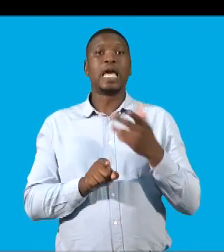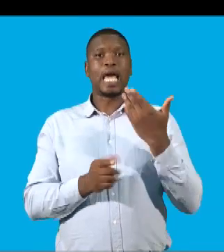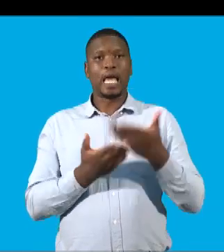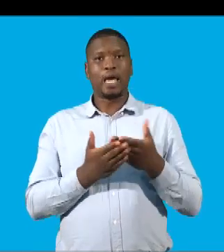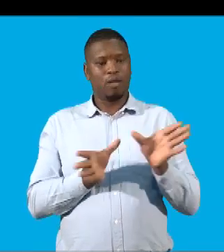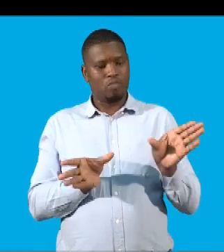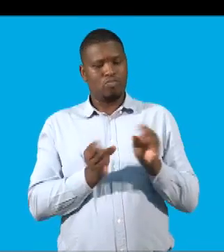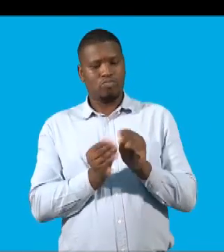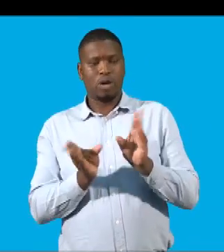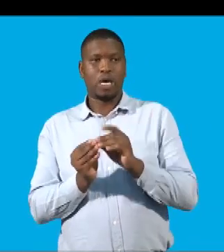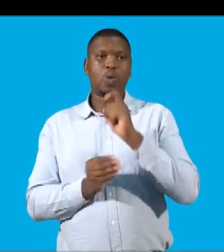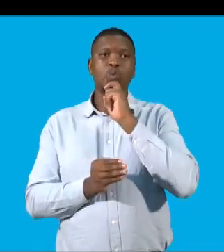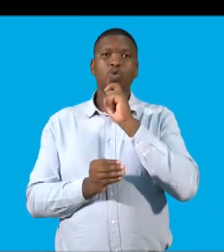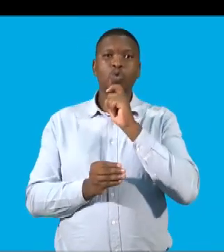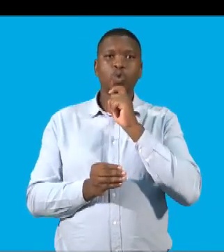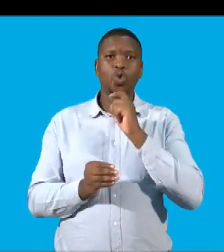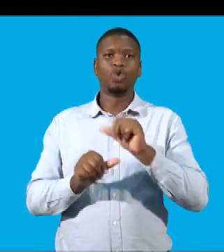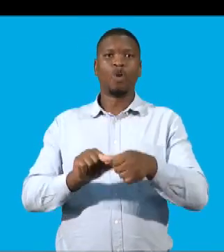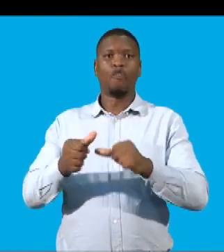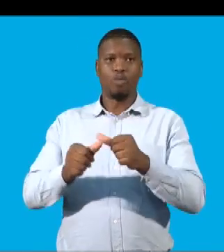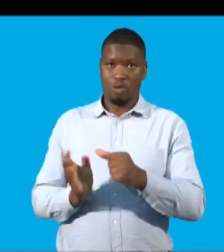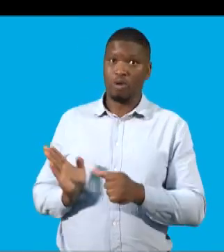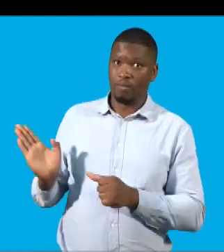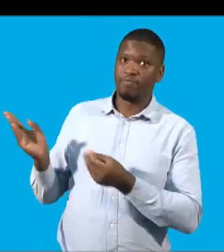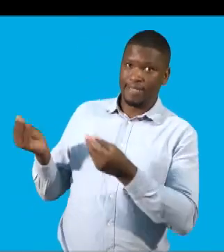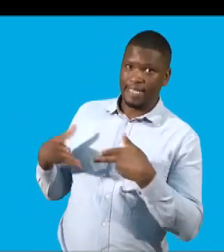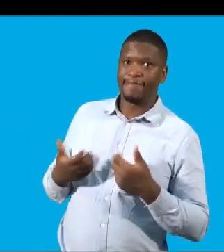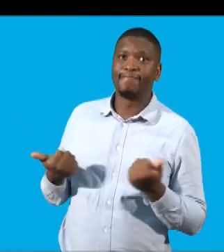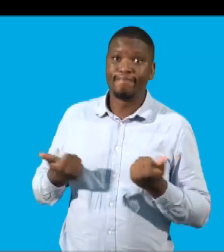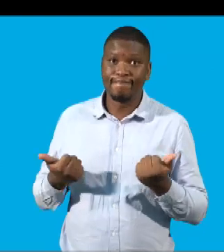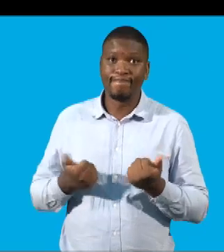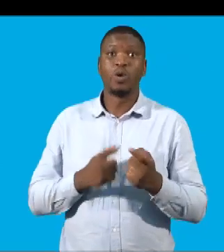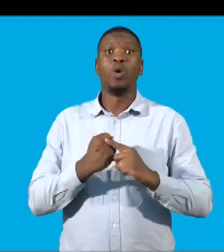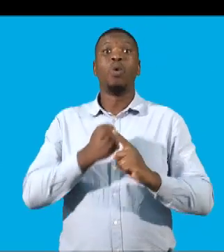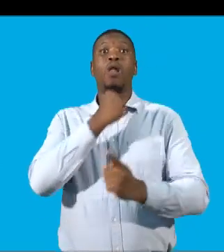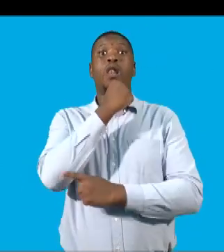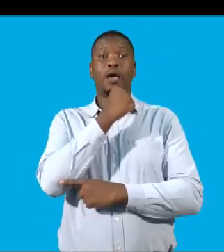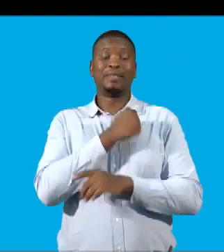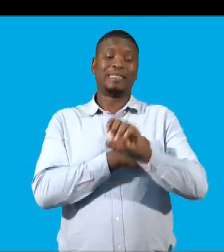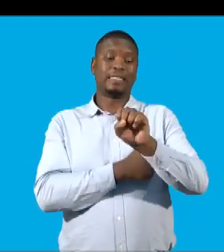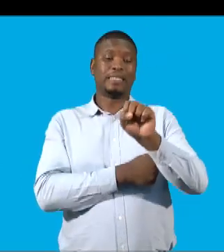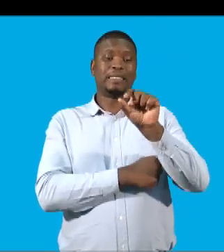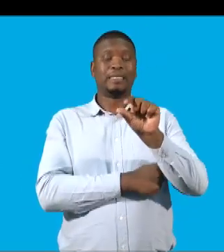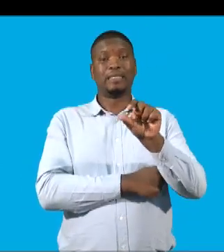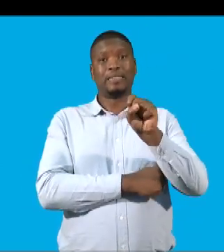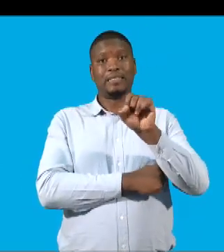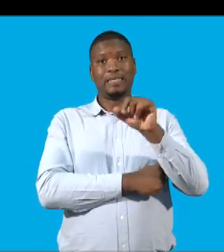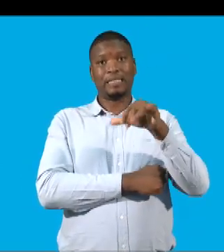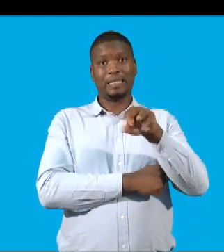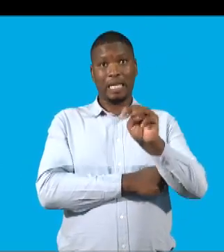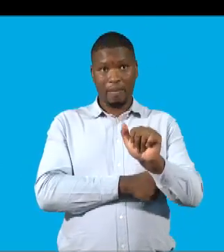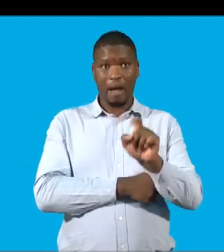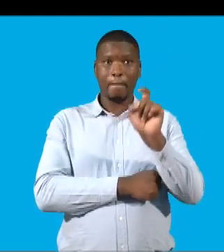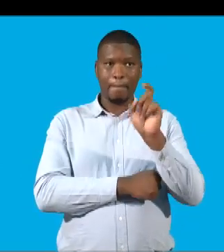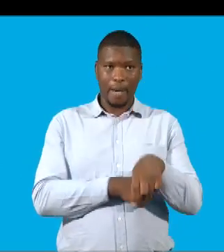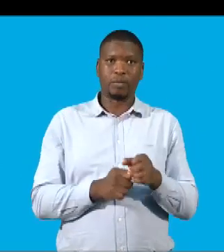can be calculated by the given formulas. So those formulas are provided to us. And lastly, a sigma notation